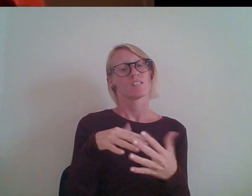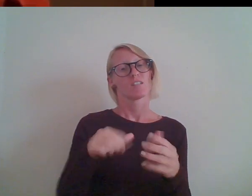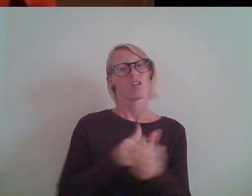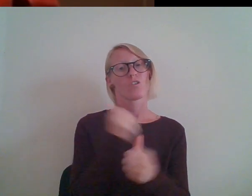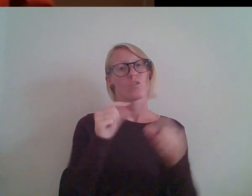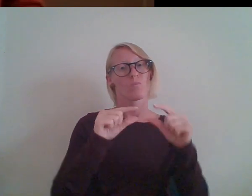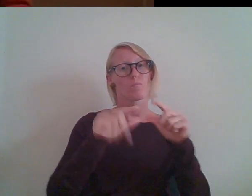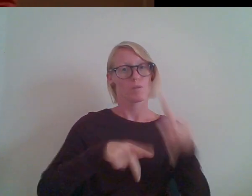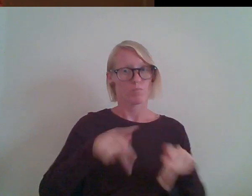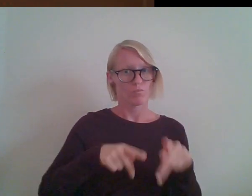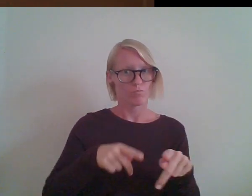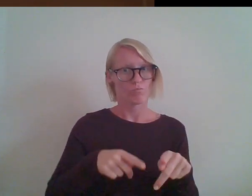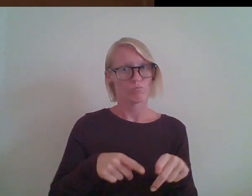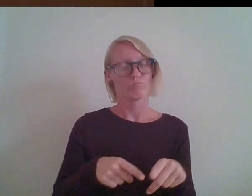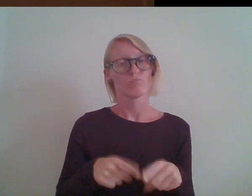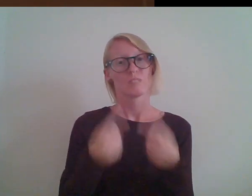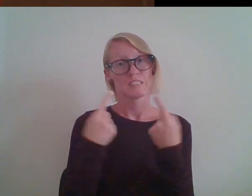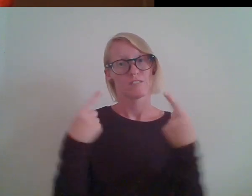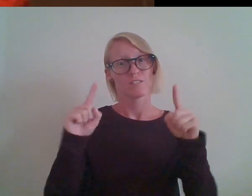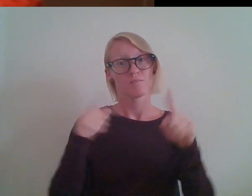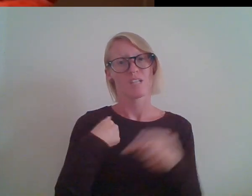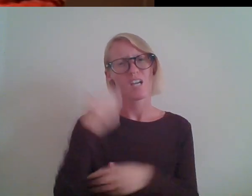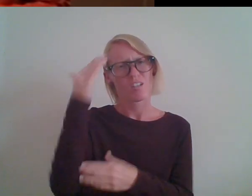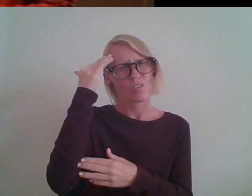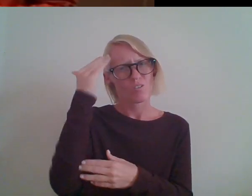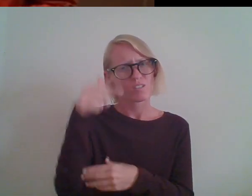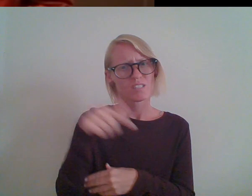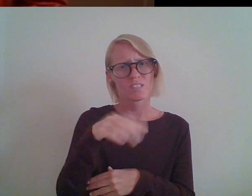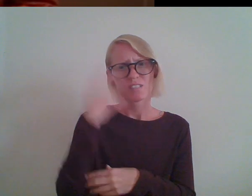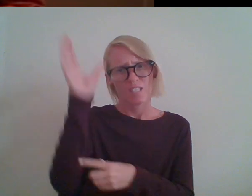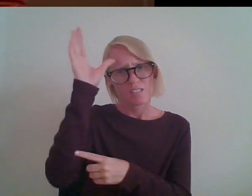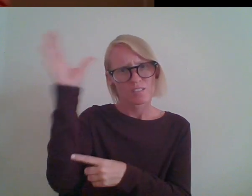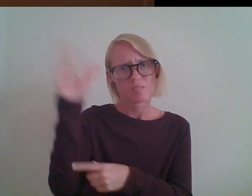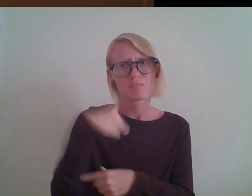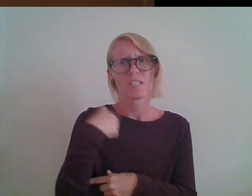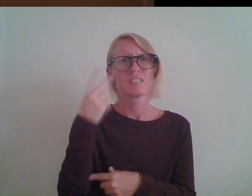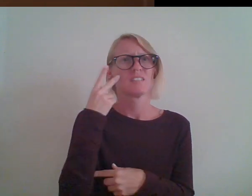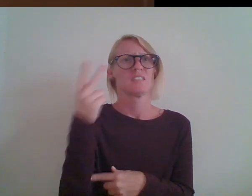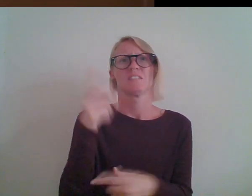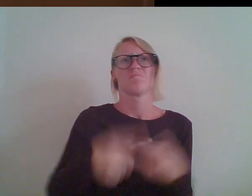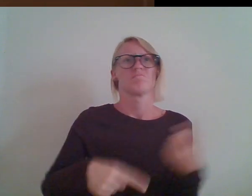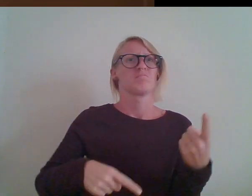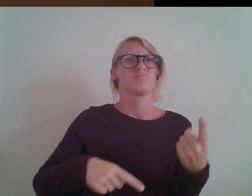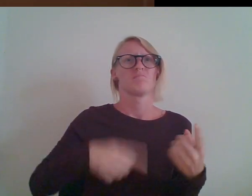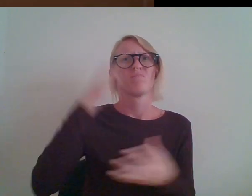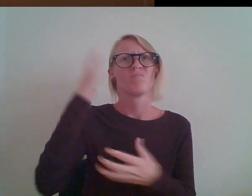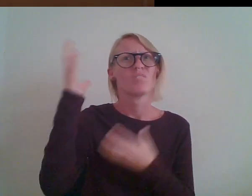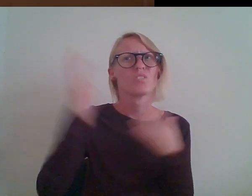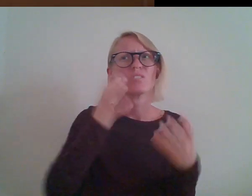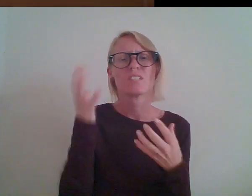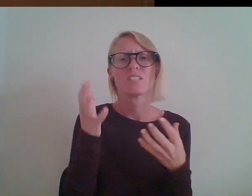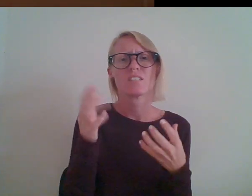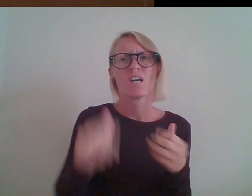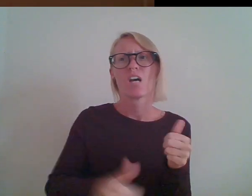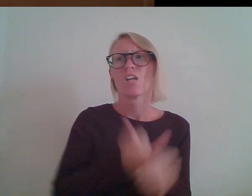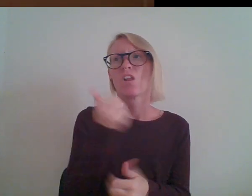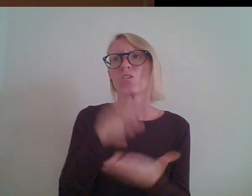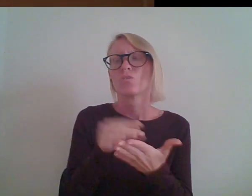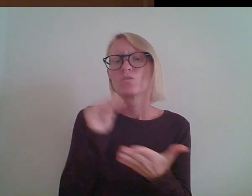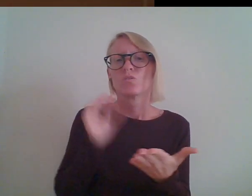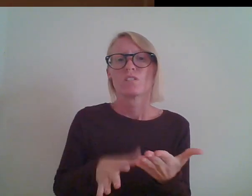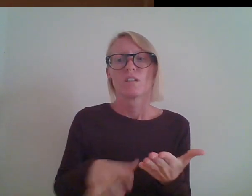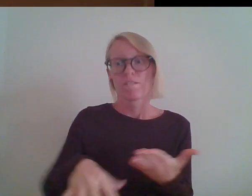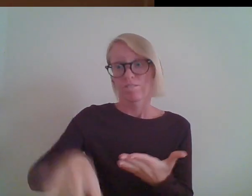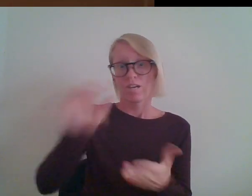I know these concepts in psych so well, I can't see how they're confusing. But another student who's just found